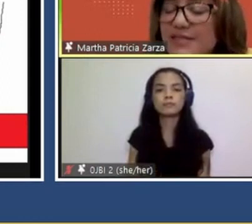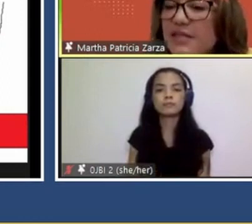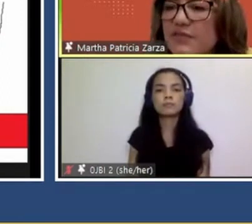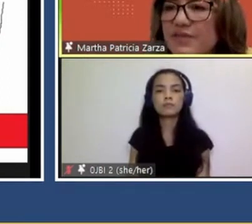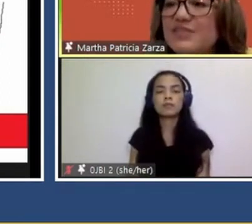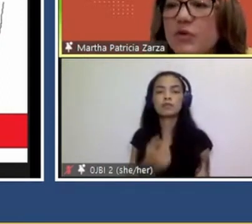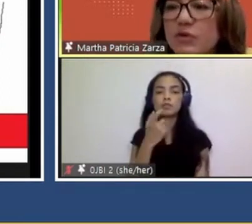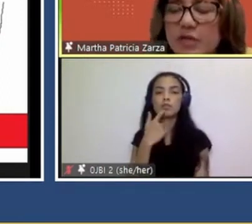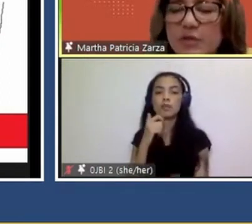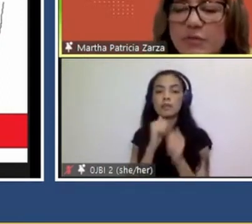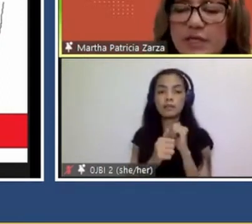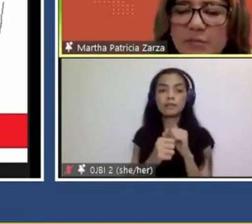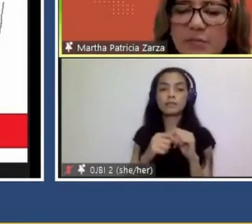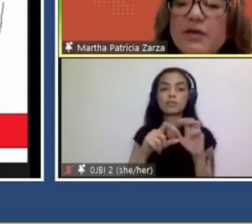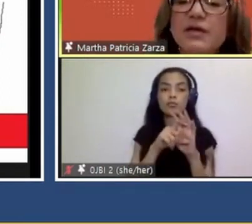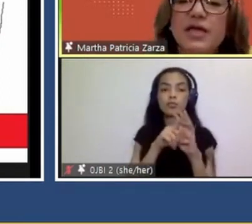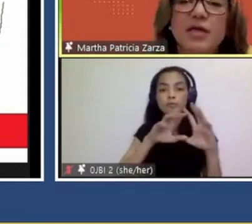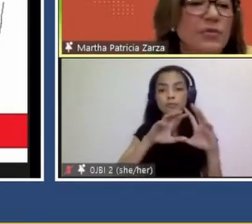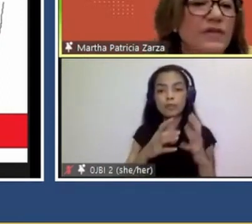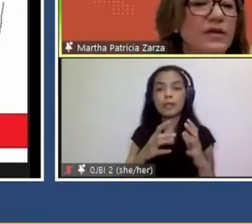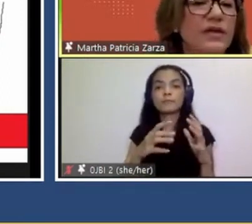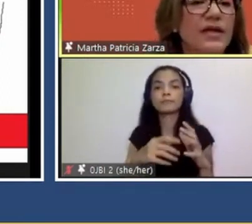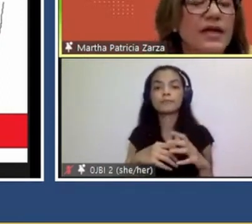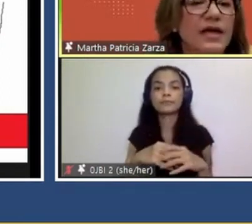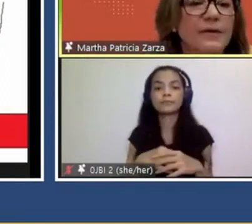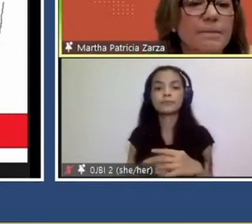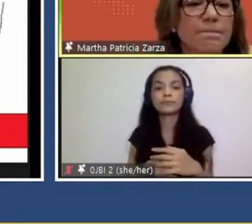to test the first prototype that we came up with.